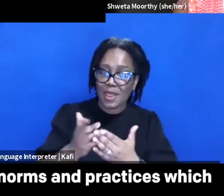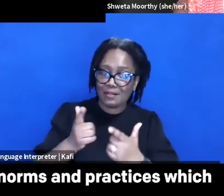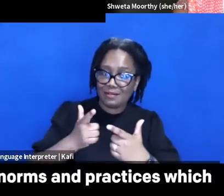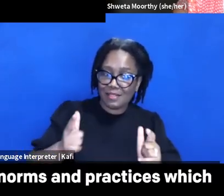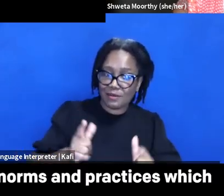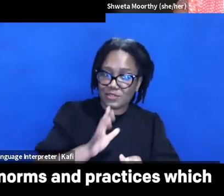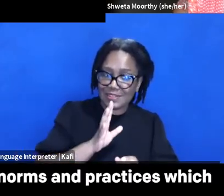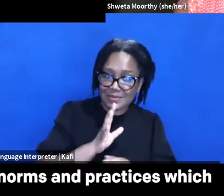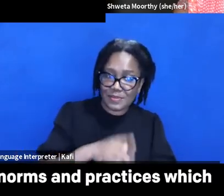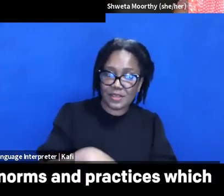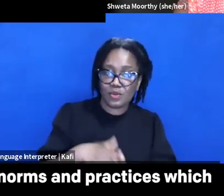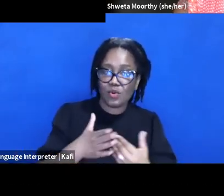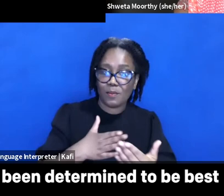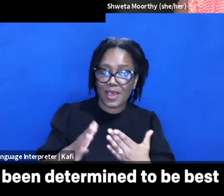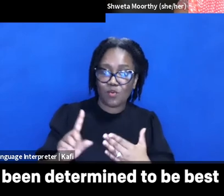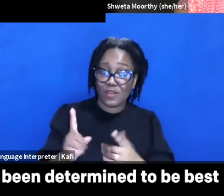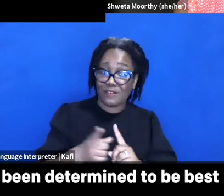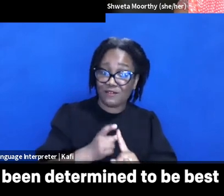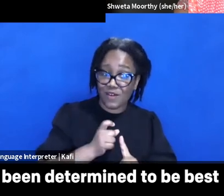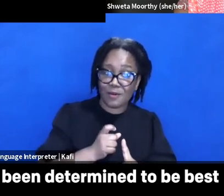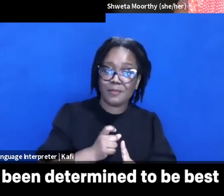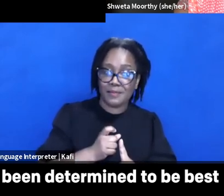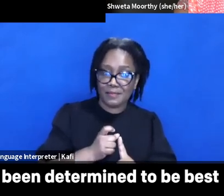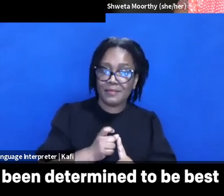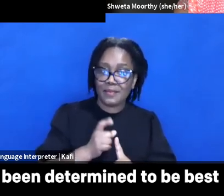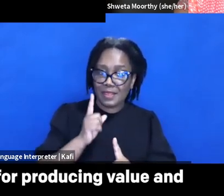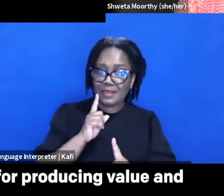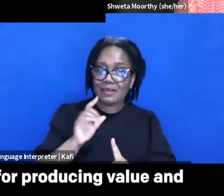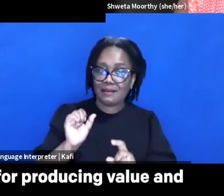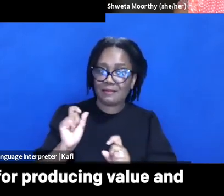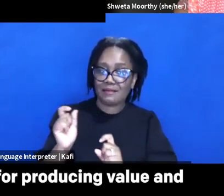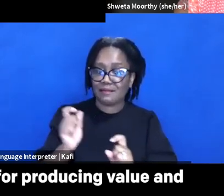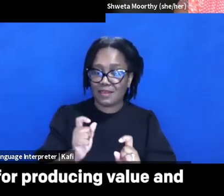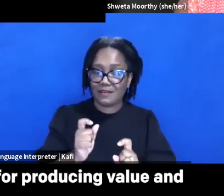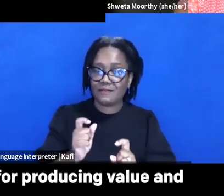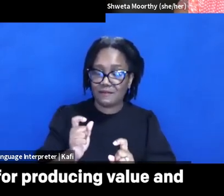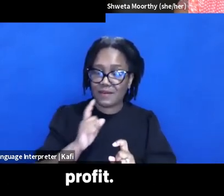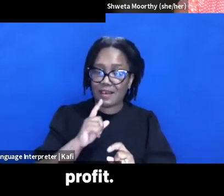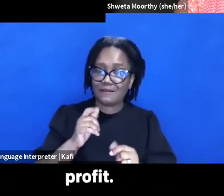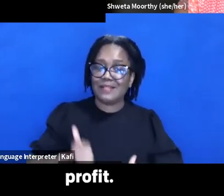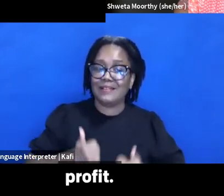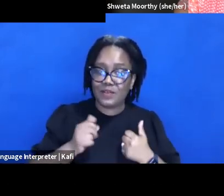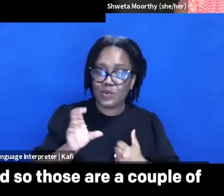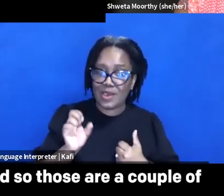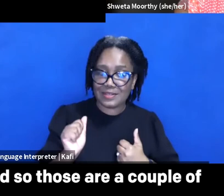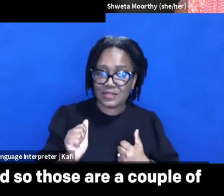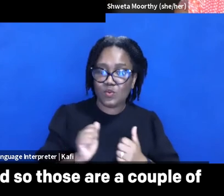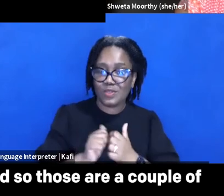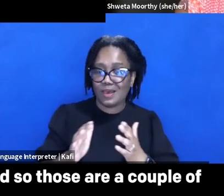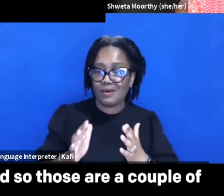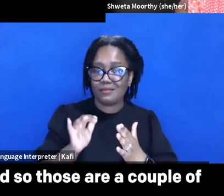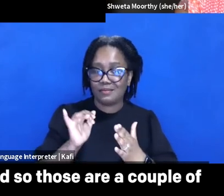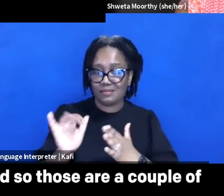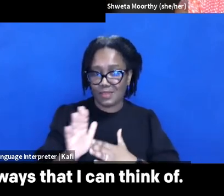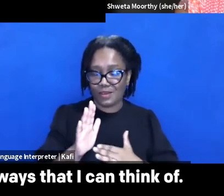are the norms and practices which have been determined to be best for producing value and profit. And so those are a couple